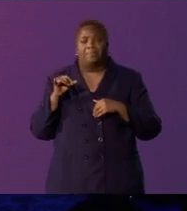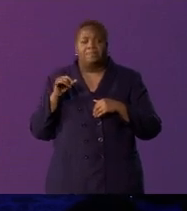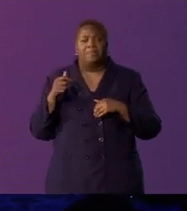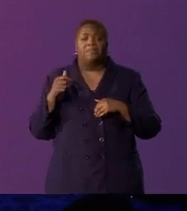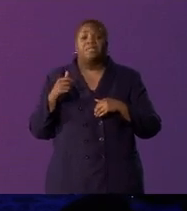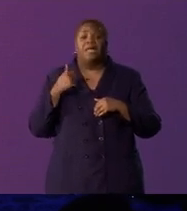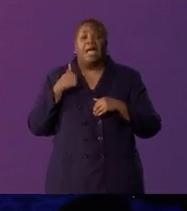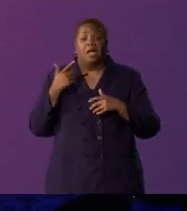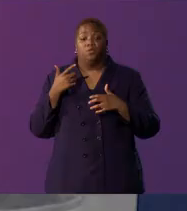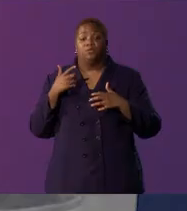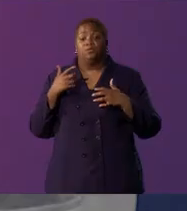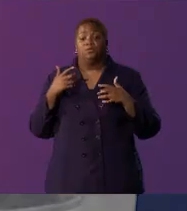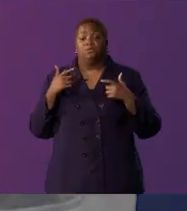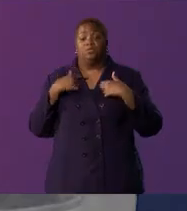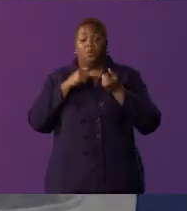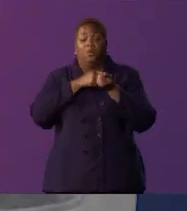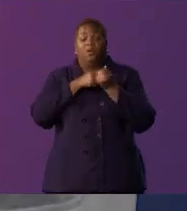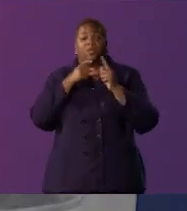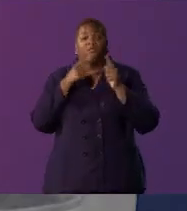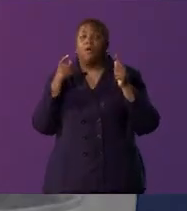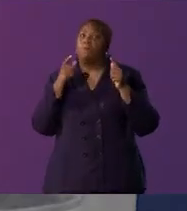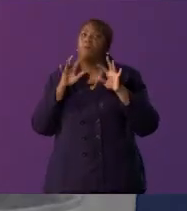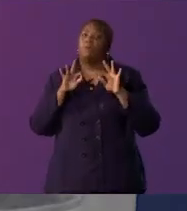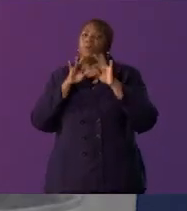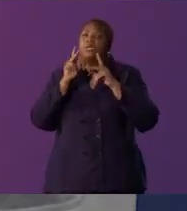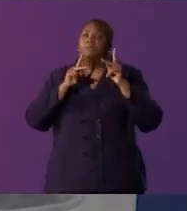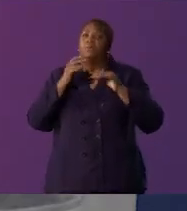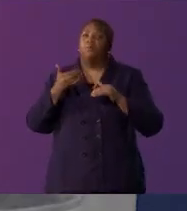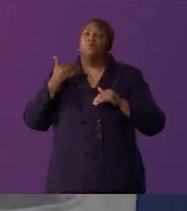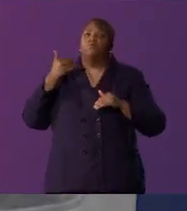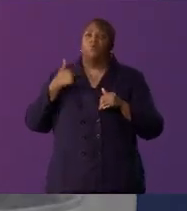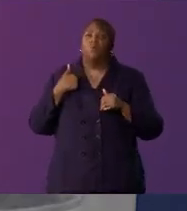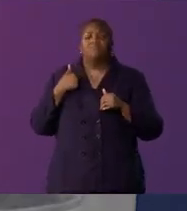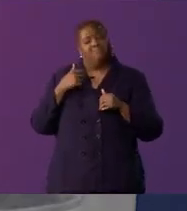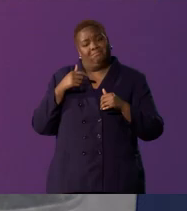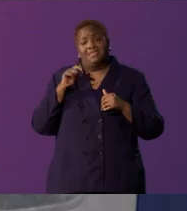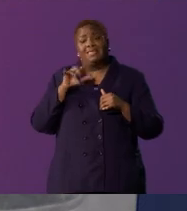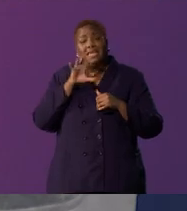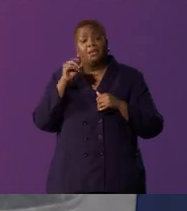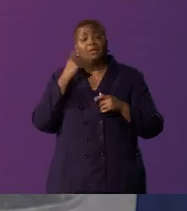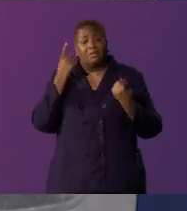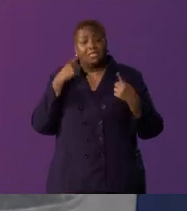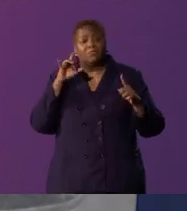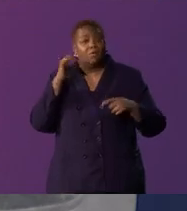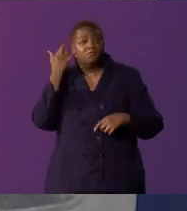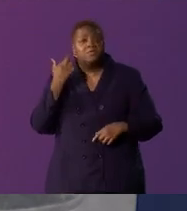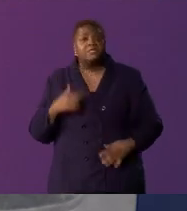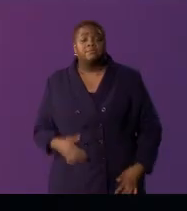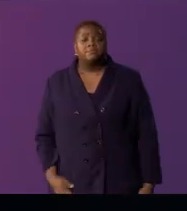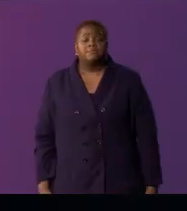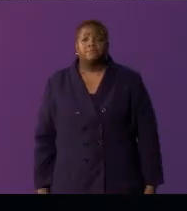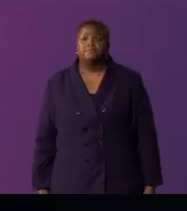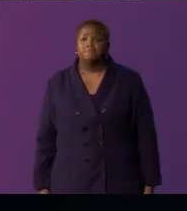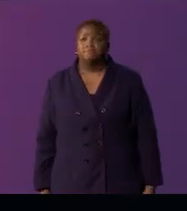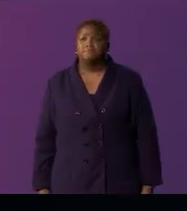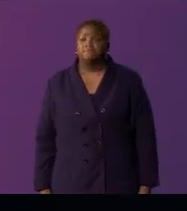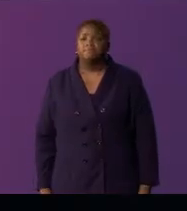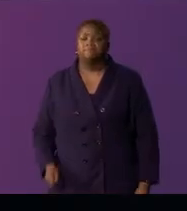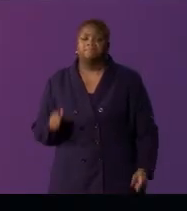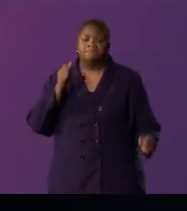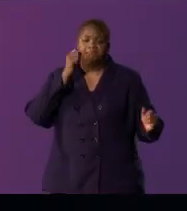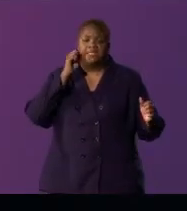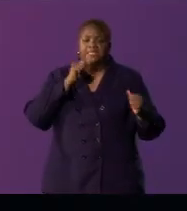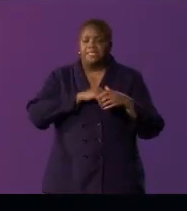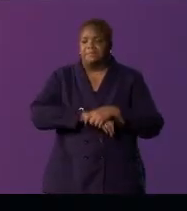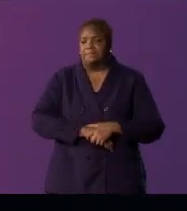shoulder of giants, and we all, did that in the company, and that's why the company was successful. Amazing.